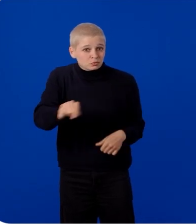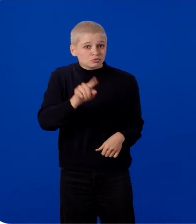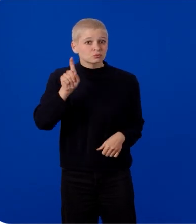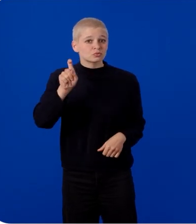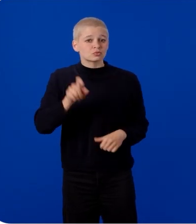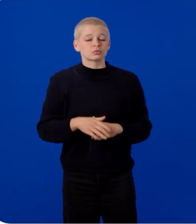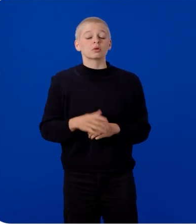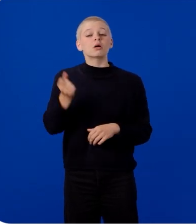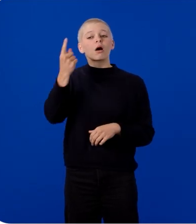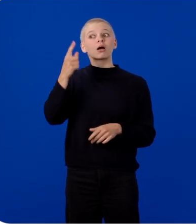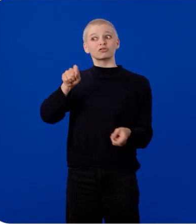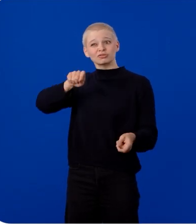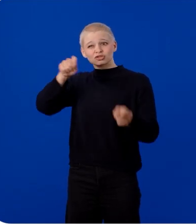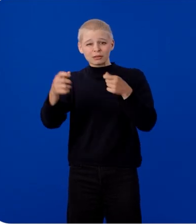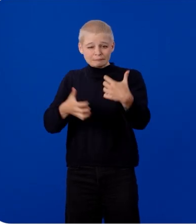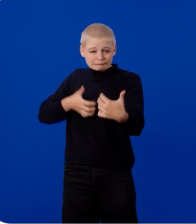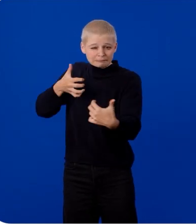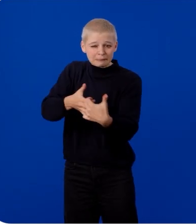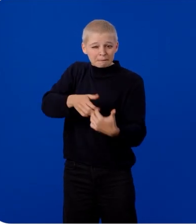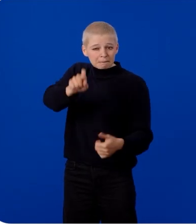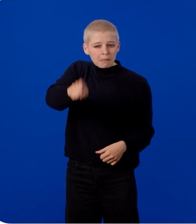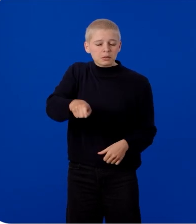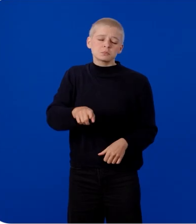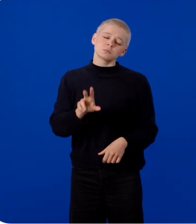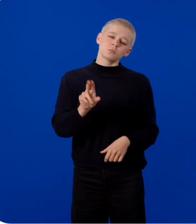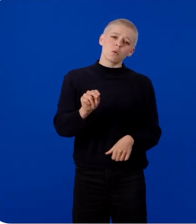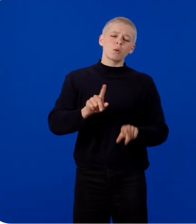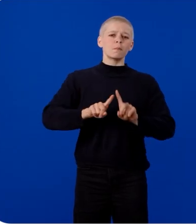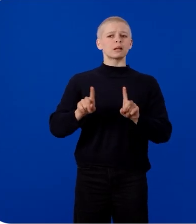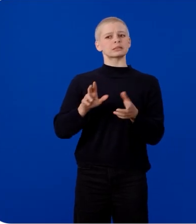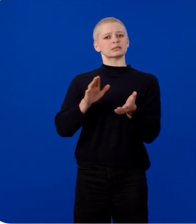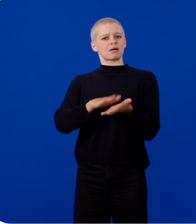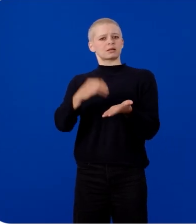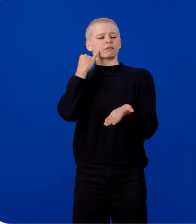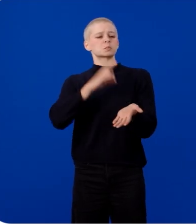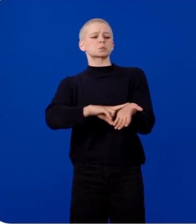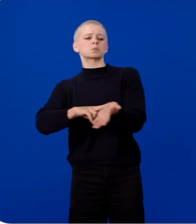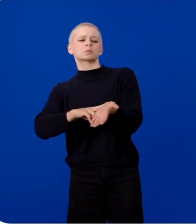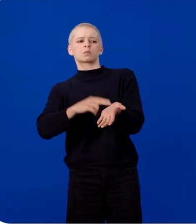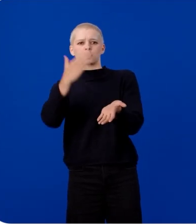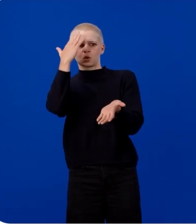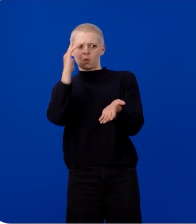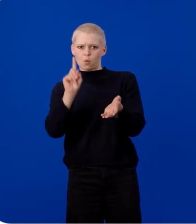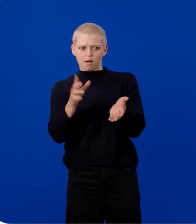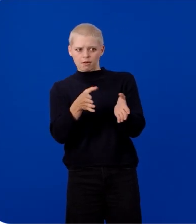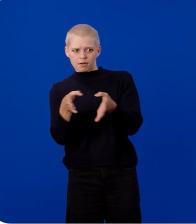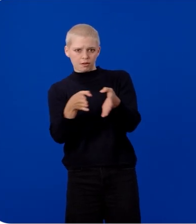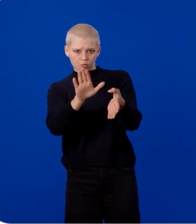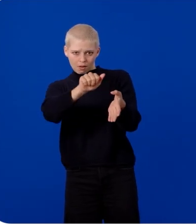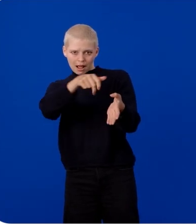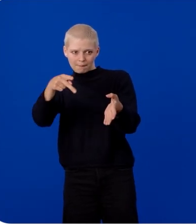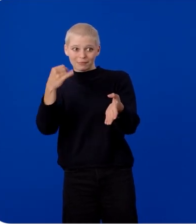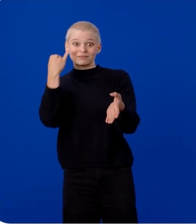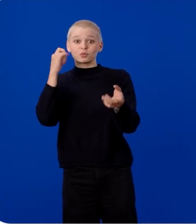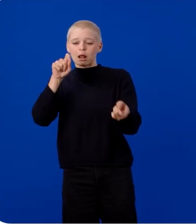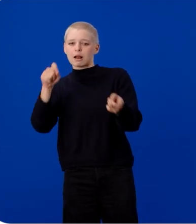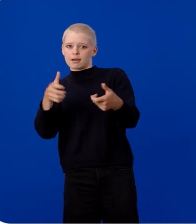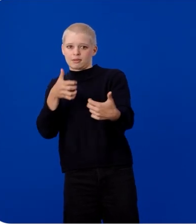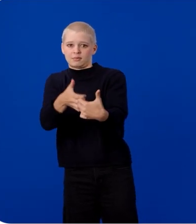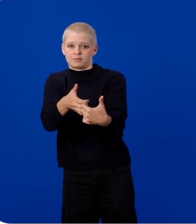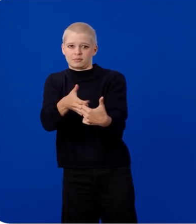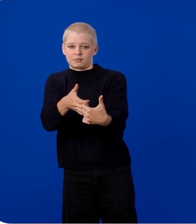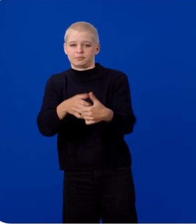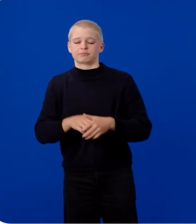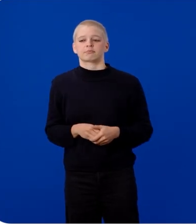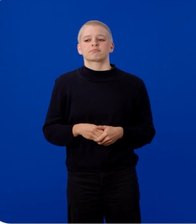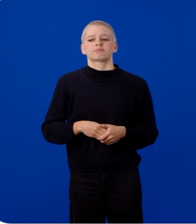absolutely required, but it would be better if you had a tailwind to drive your app if you can make the changes. Think, for instance,